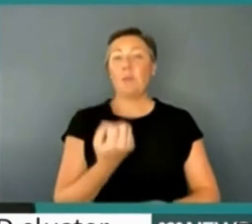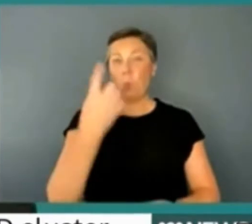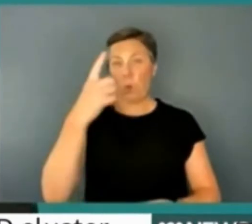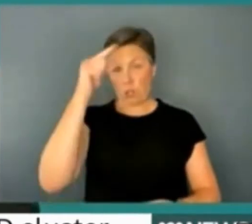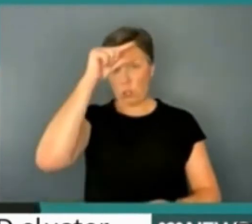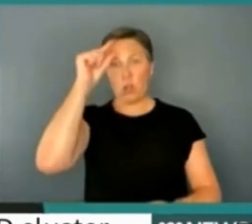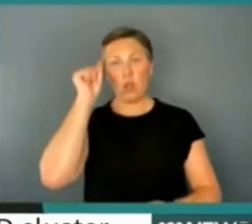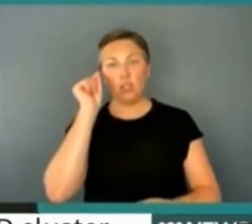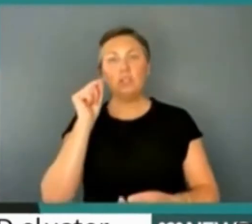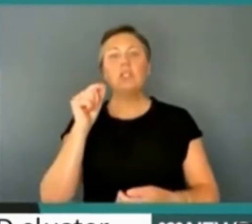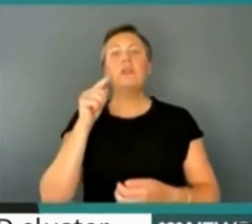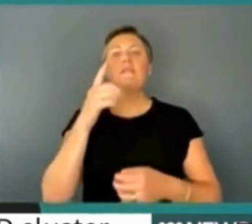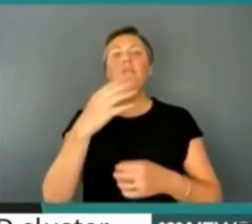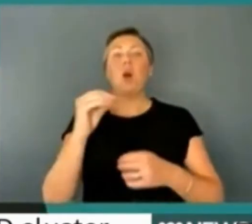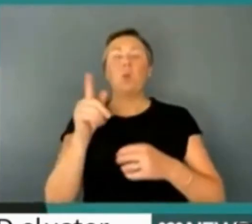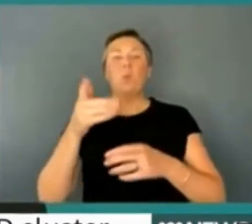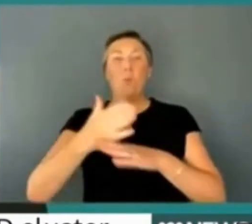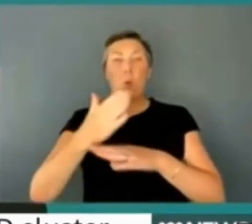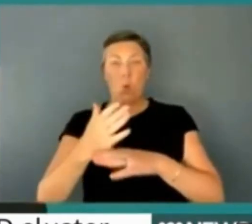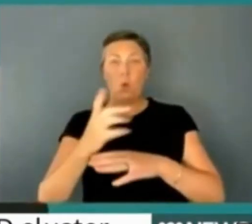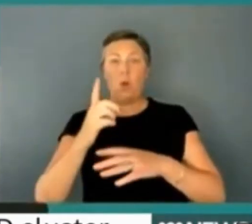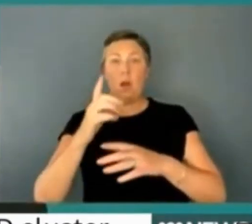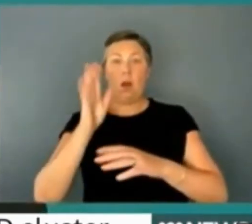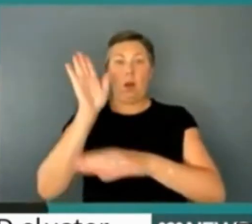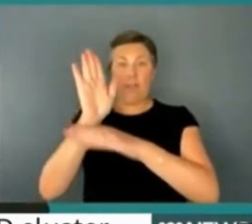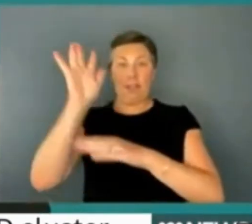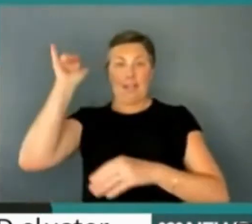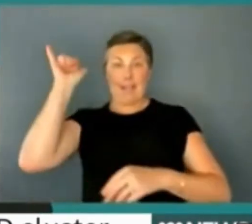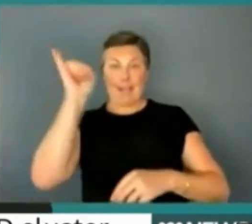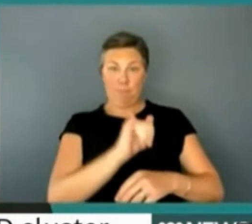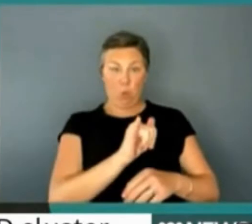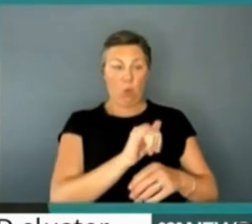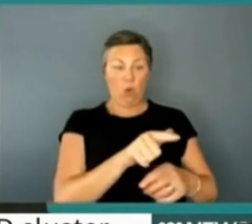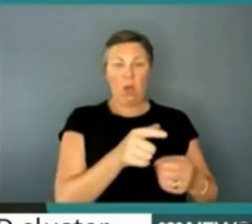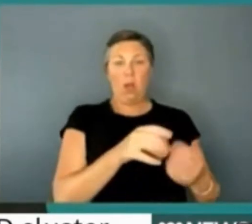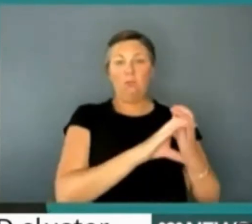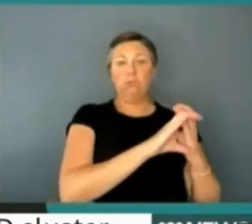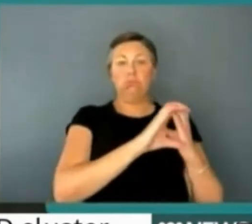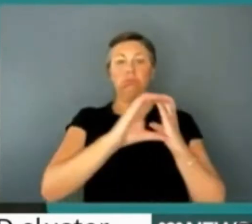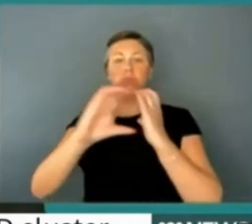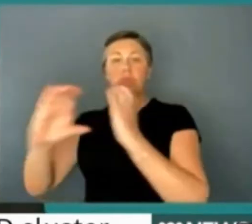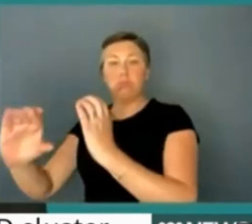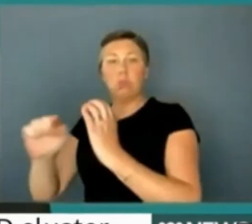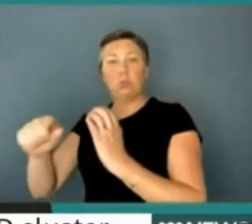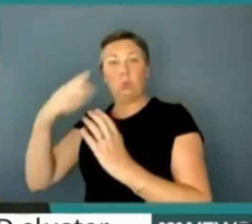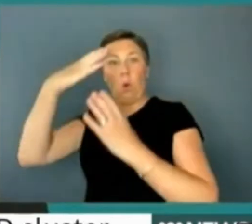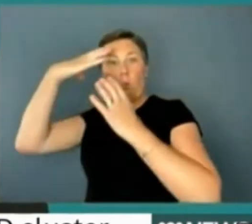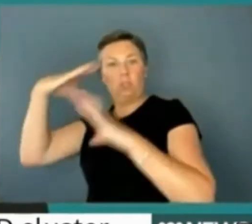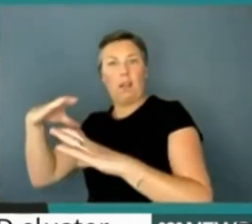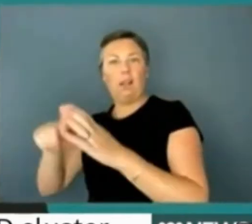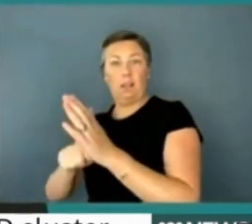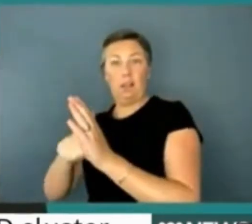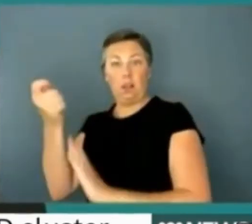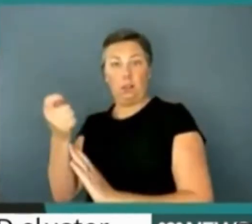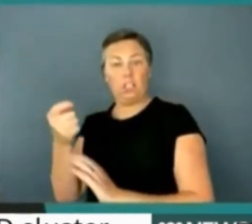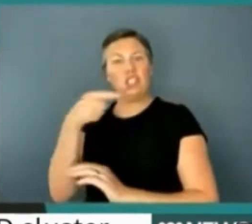transport from the international airport to the quarantine hotel, who was found to be positive, and